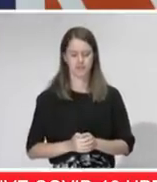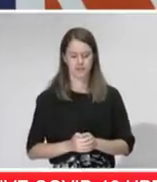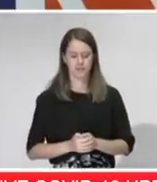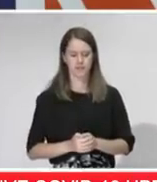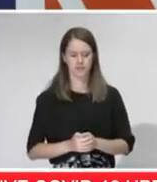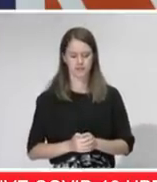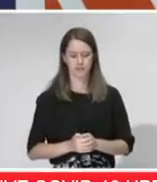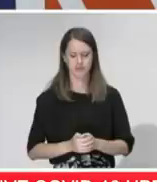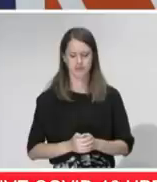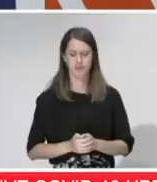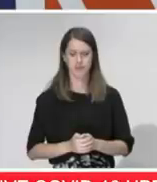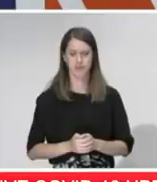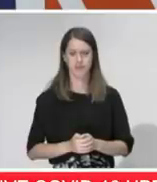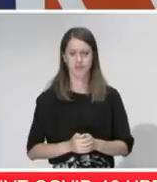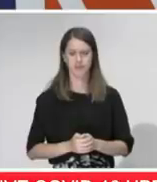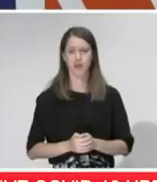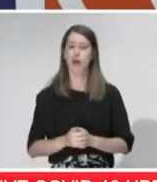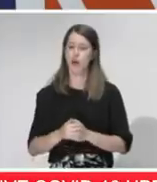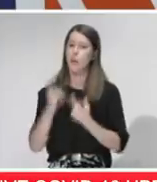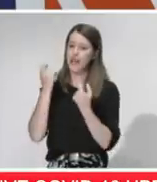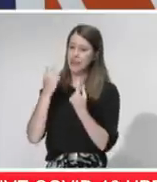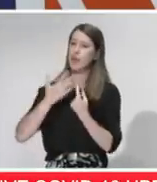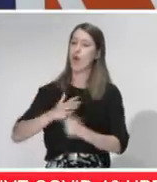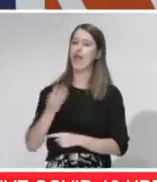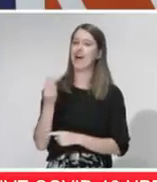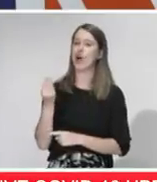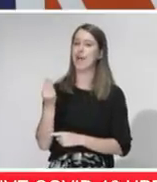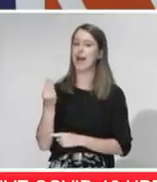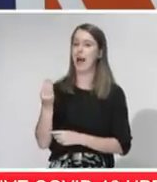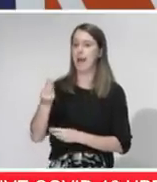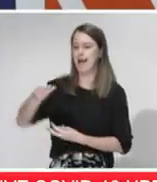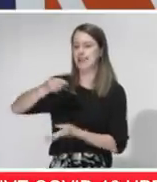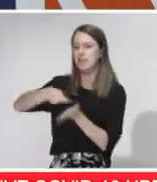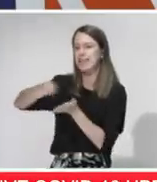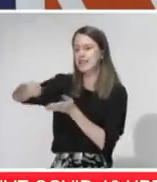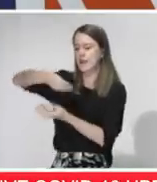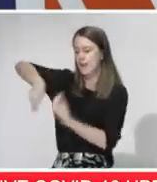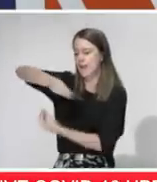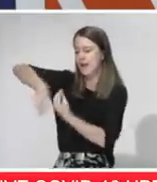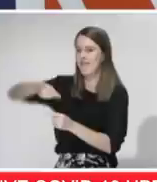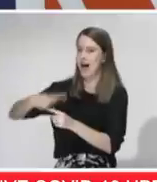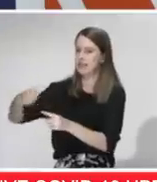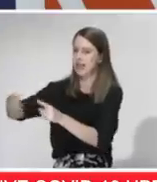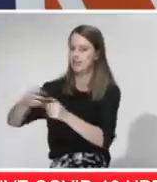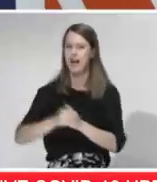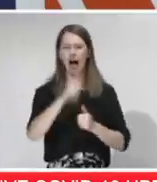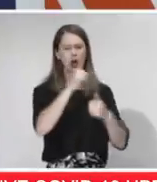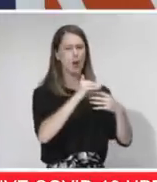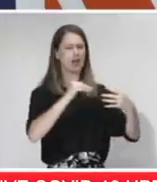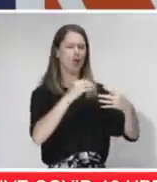are very aware of the need to get more of our economy running as soon as possible, and I know Level 4 will be getting harder